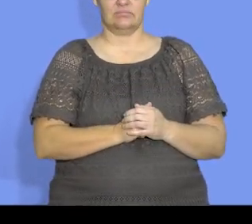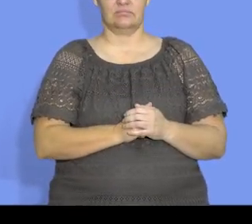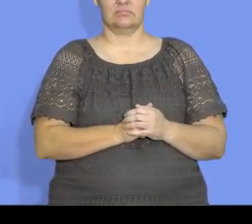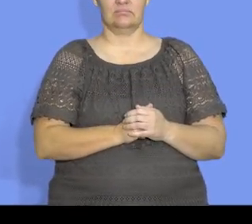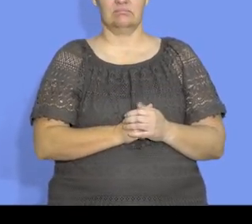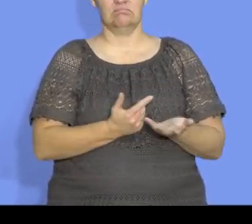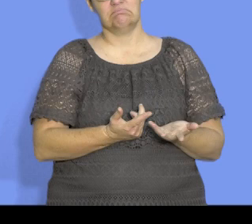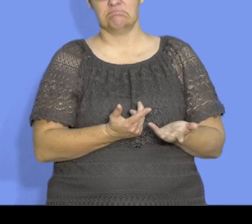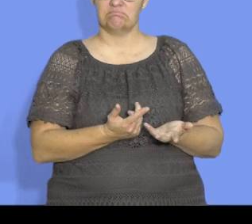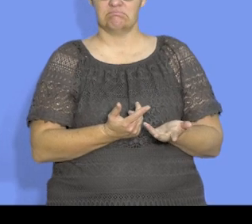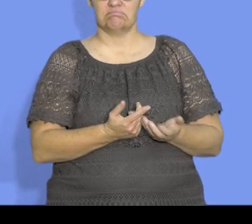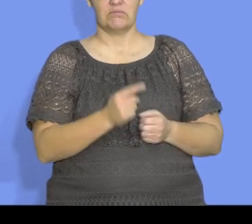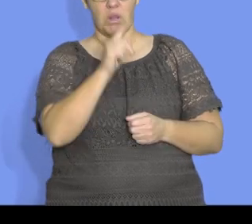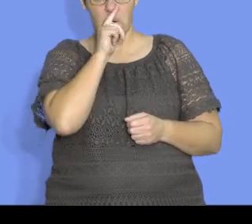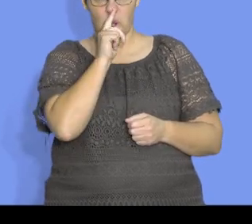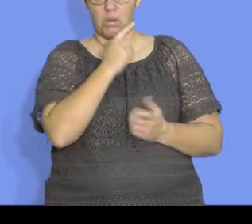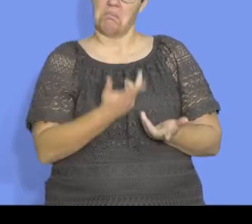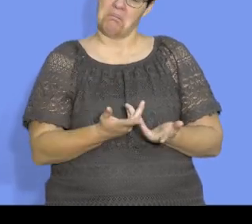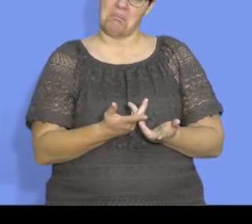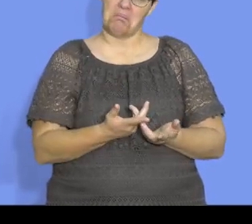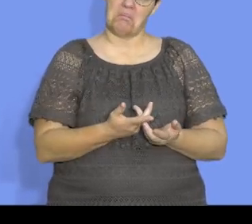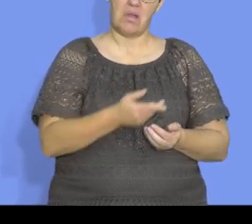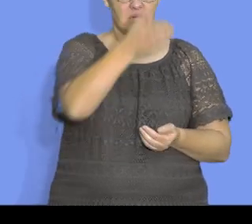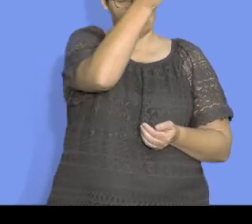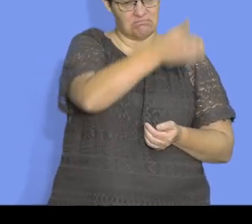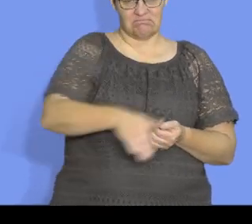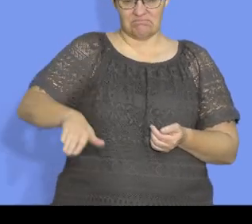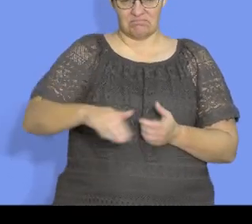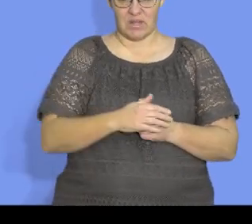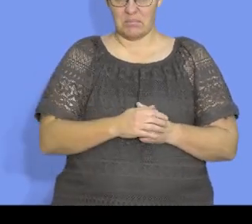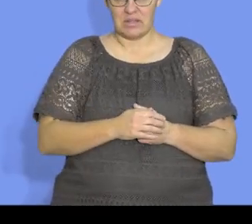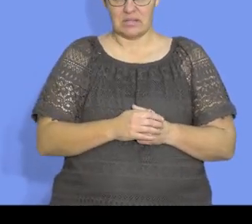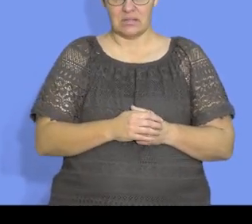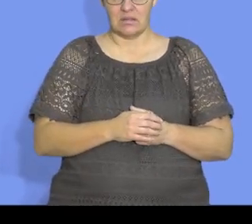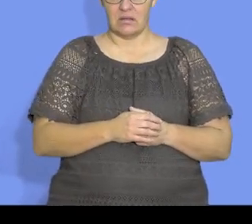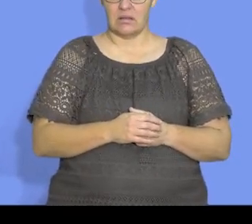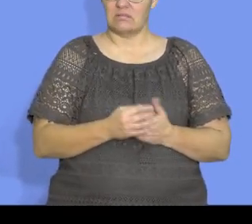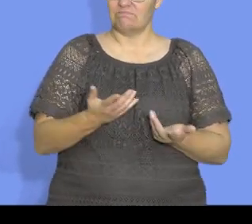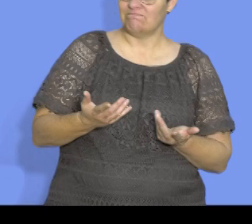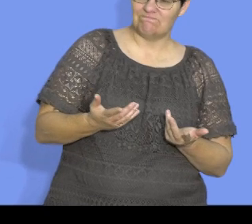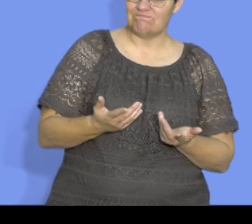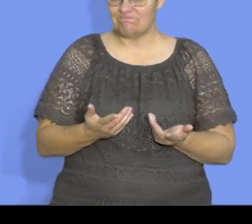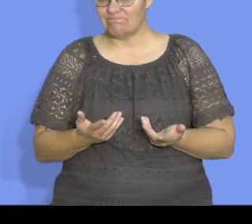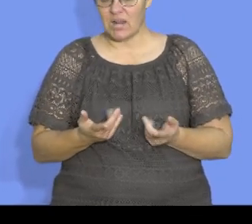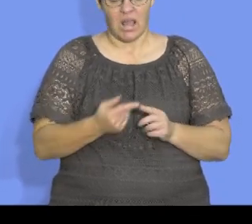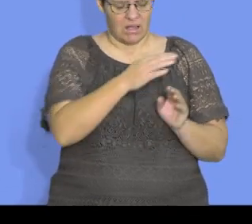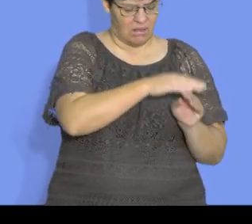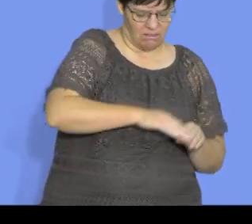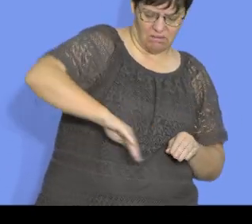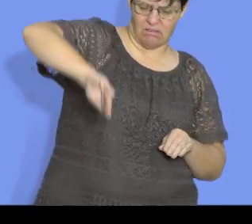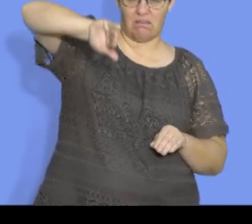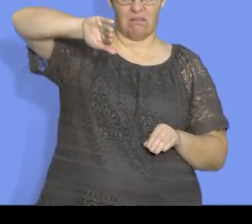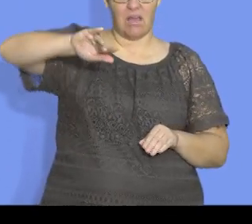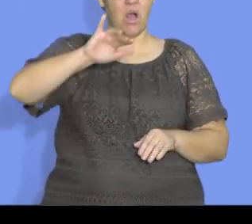though R, it looks a bit like a parabola, but we can never really tell. It's in the form of